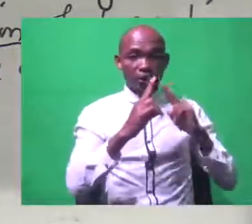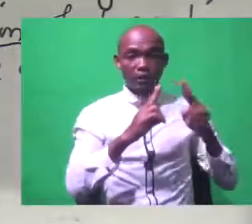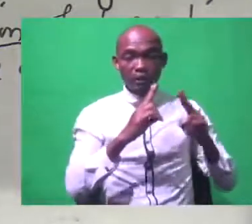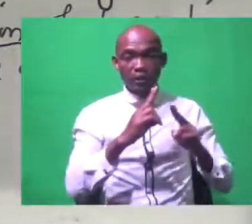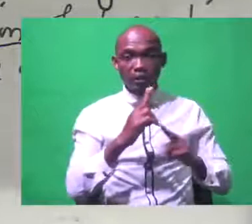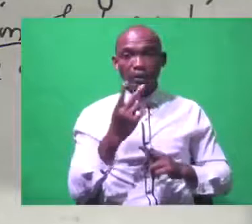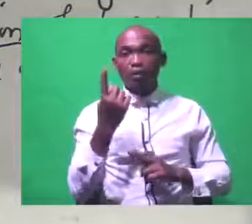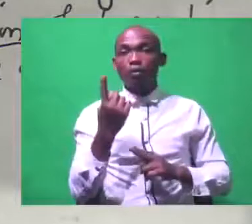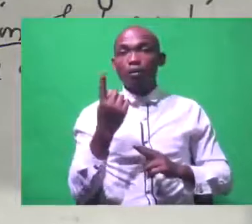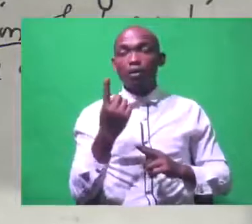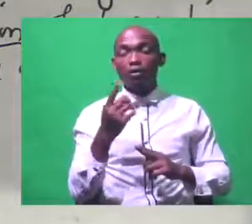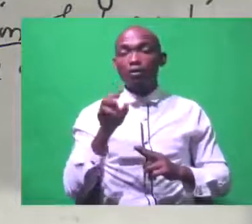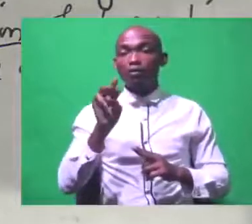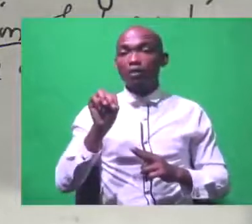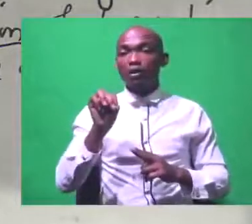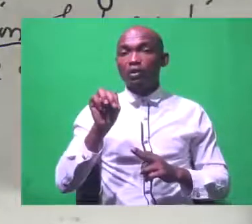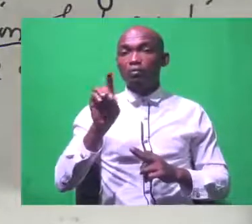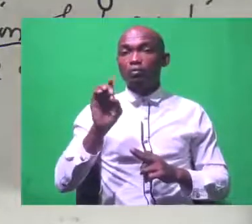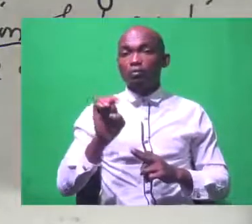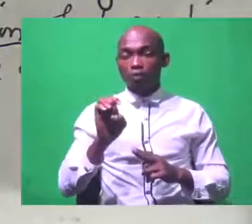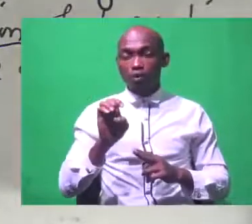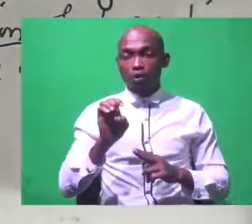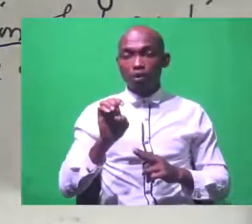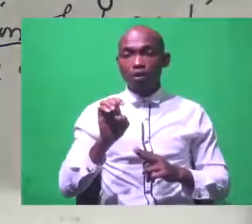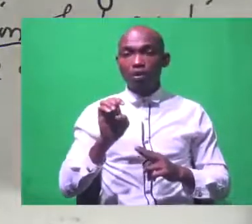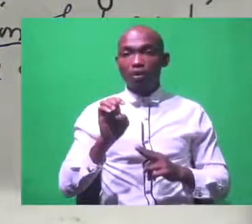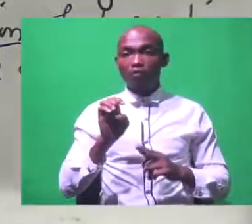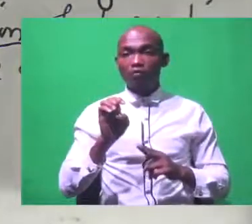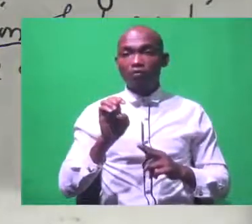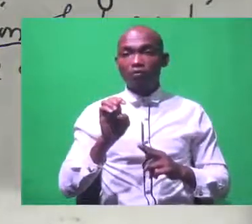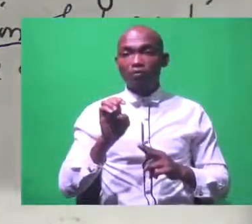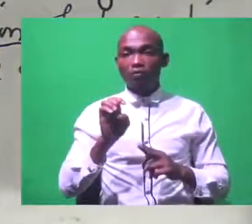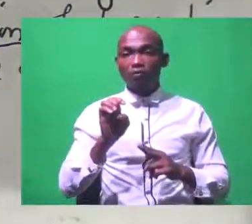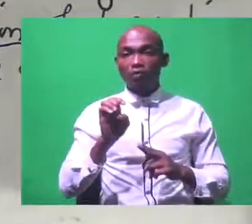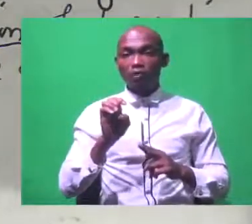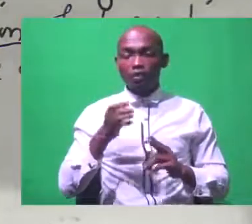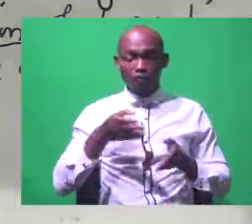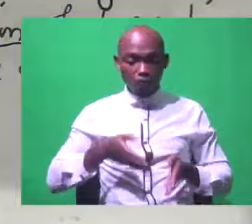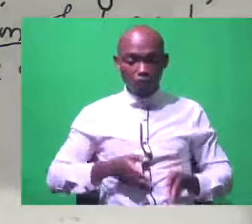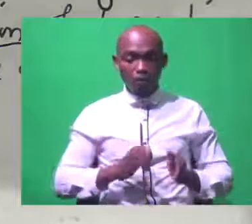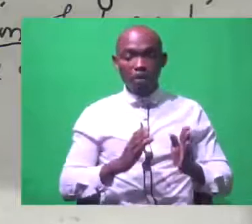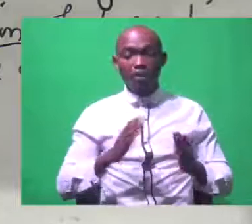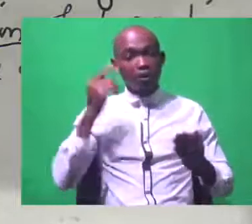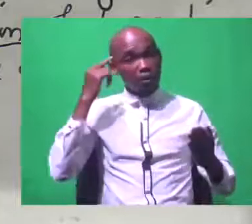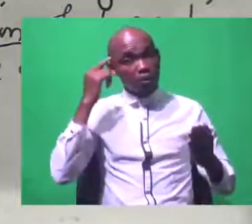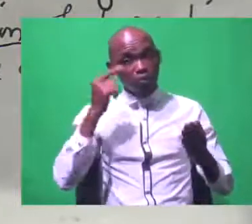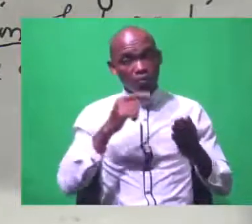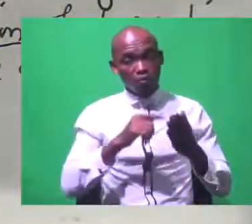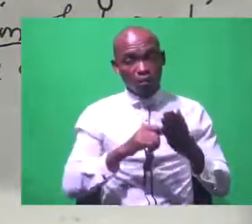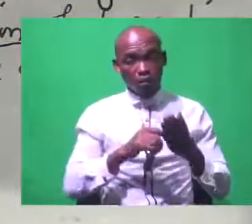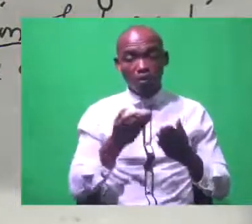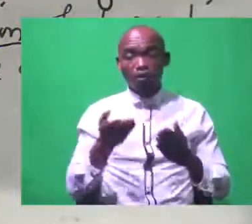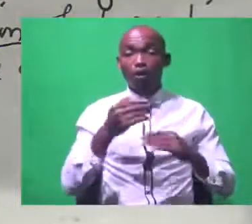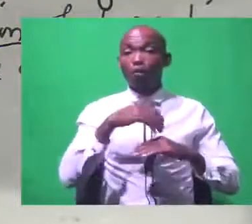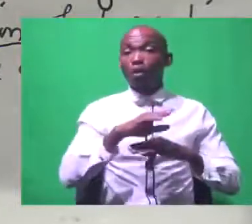the mode of production. When we are talking about one of the modes of production, we mean we